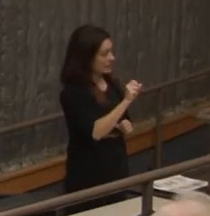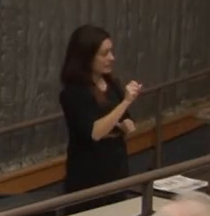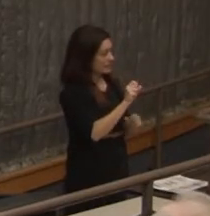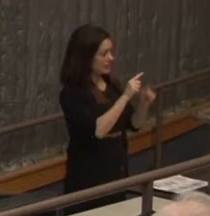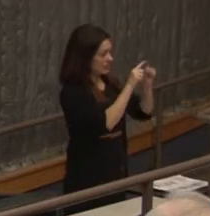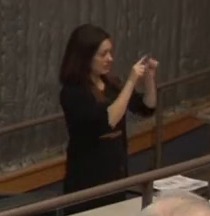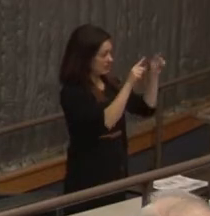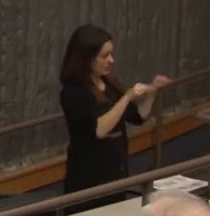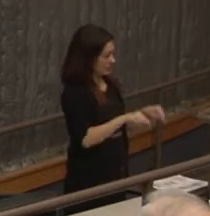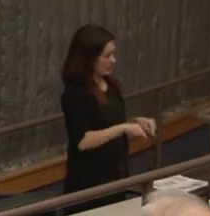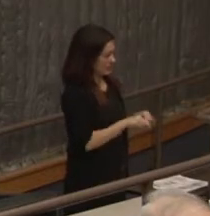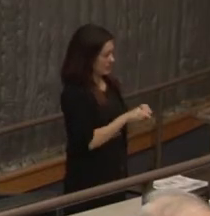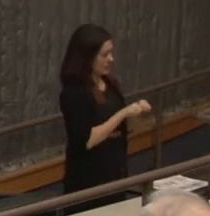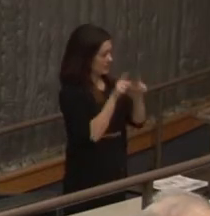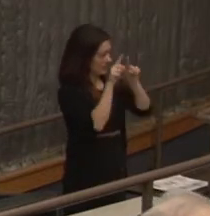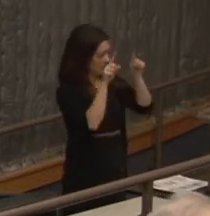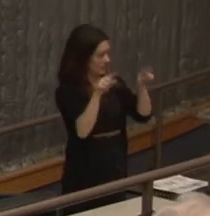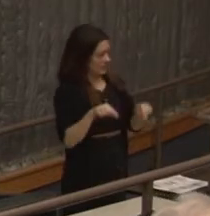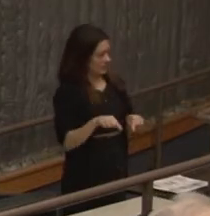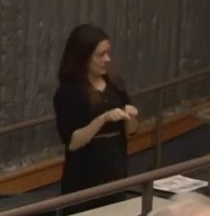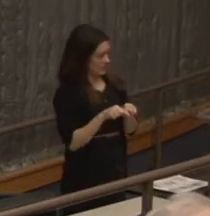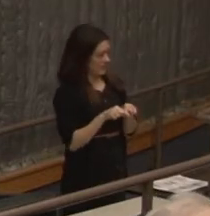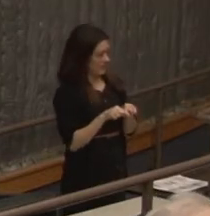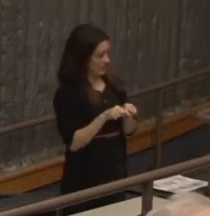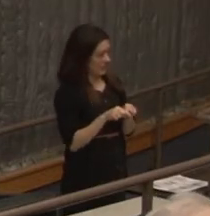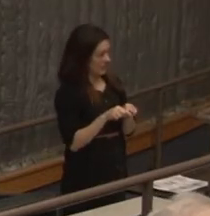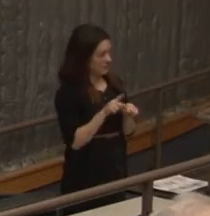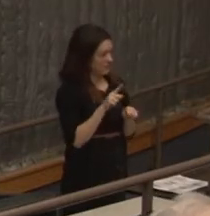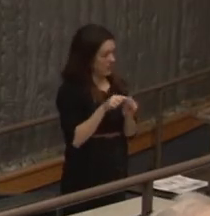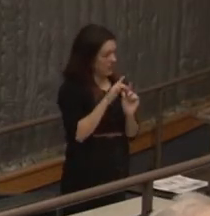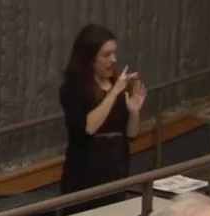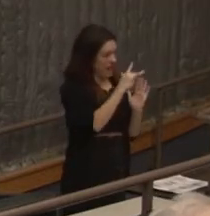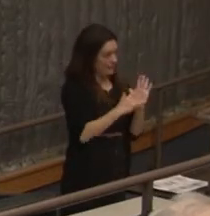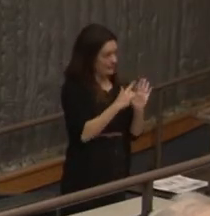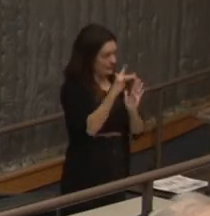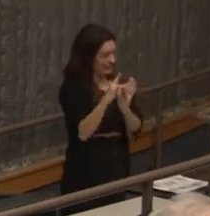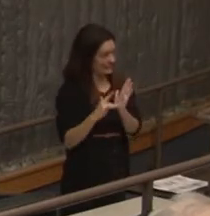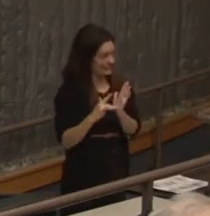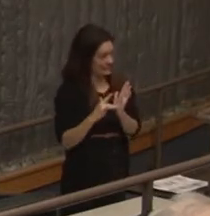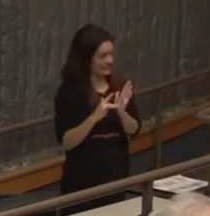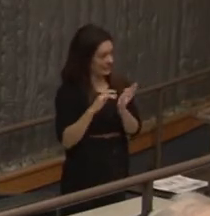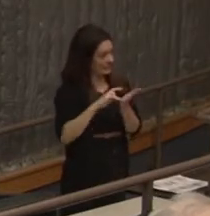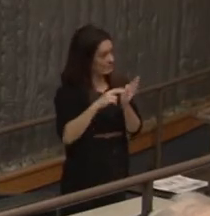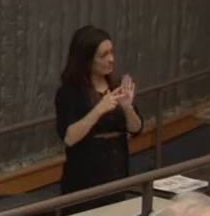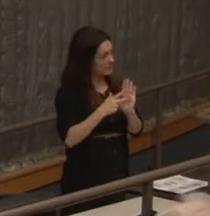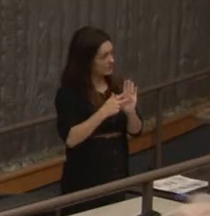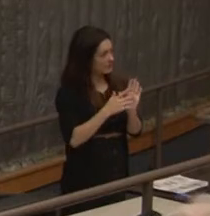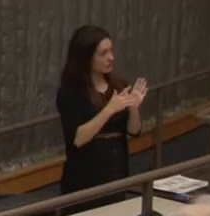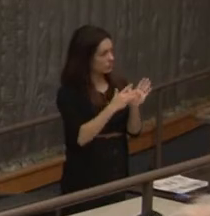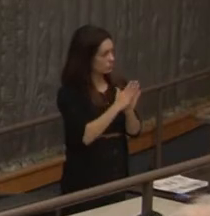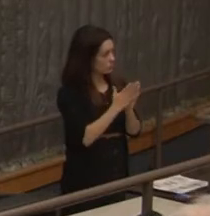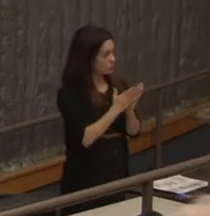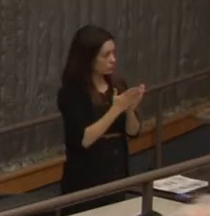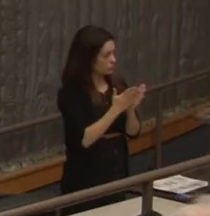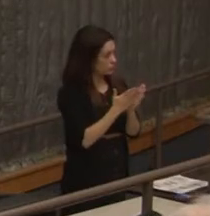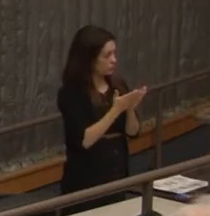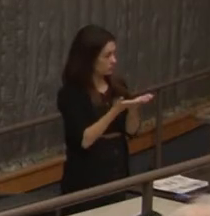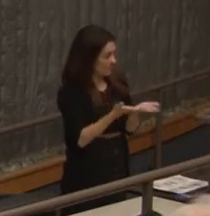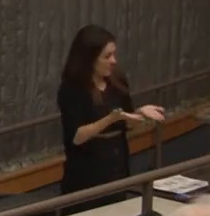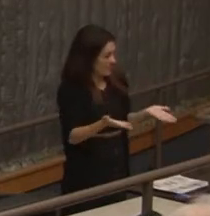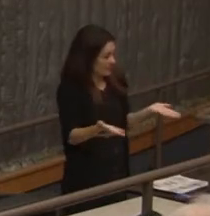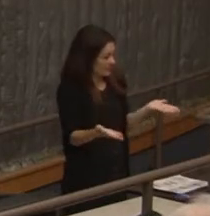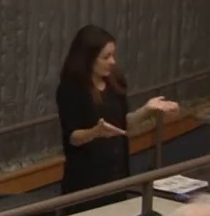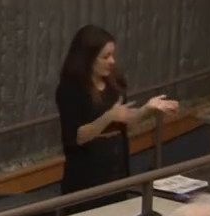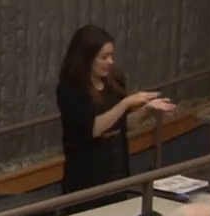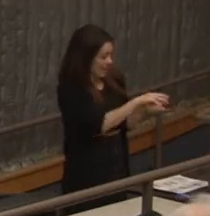The covenantal promise has been at least damaged by the fate of the Jews in the Holocaust. There